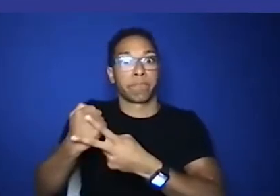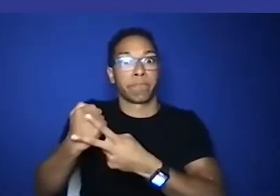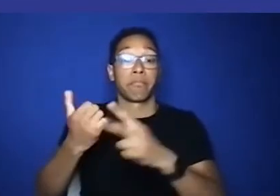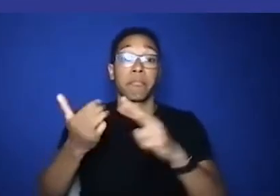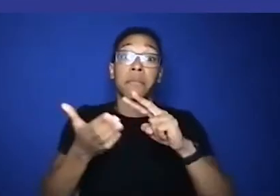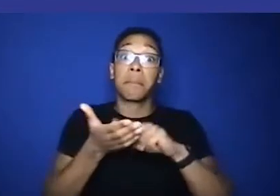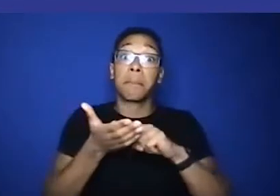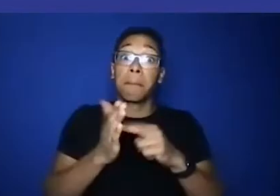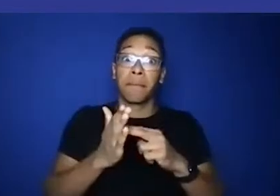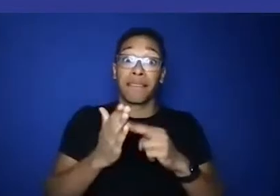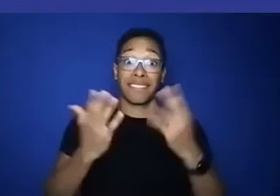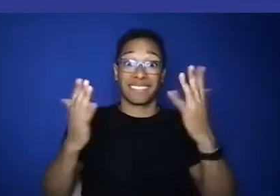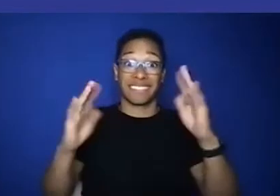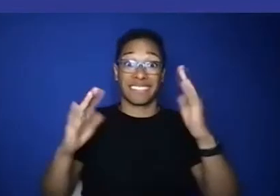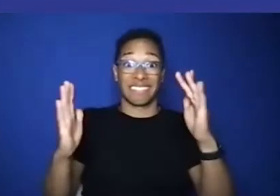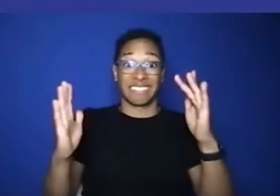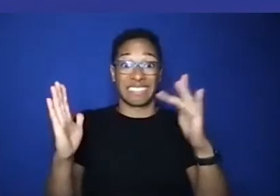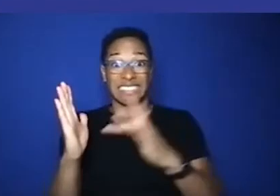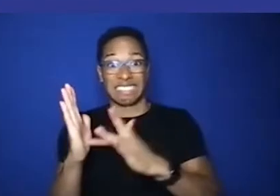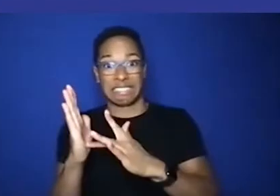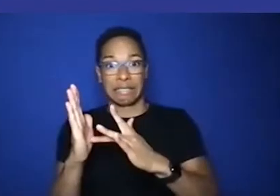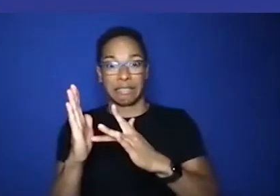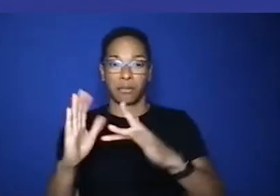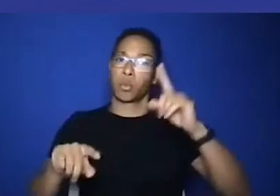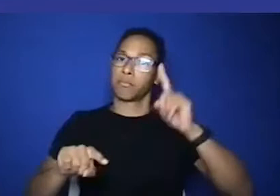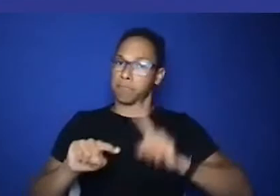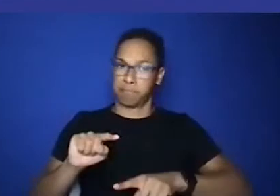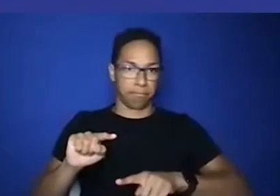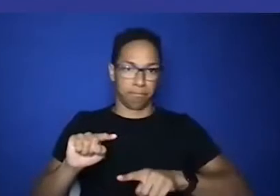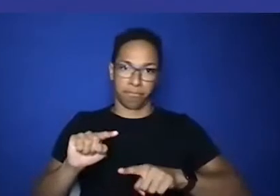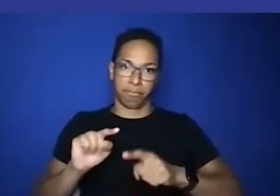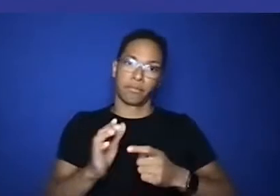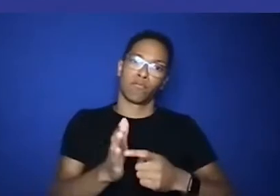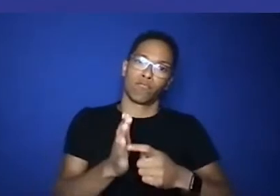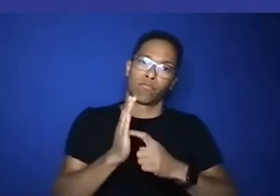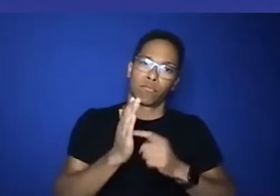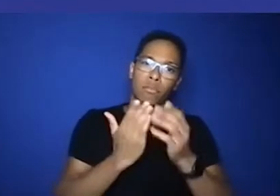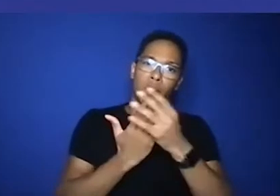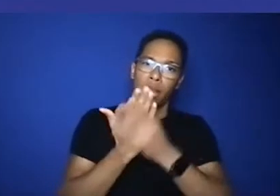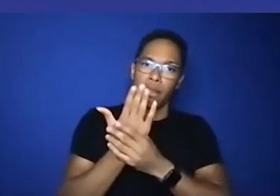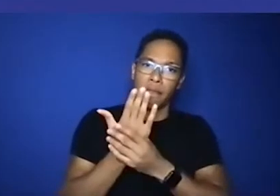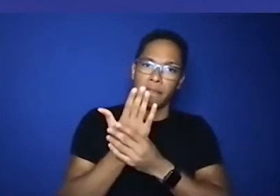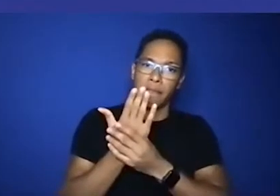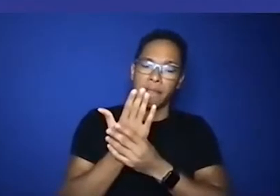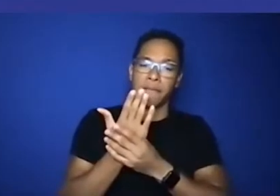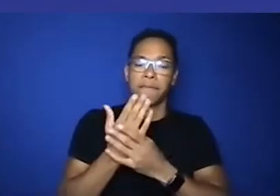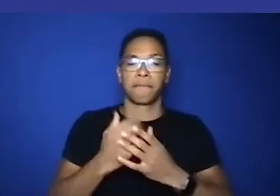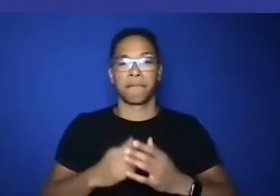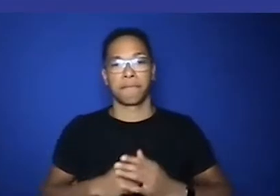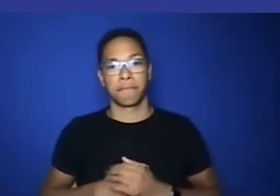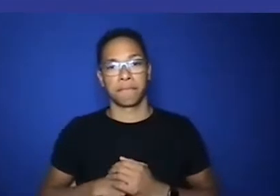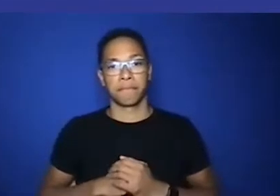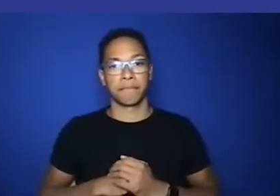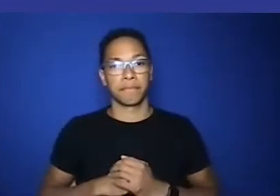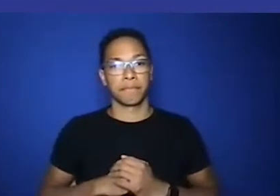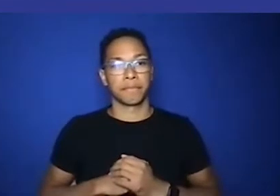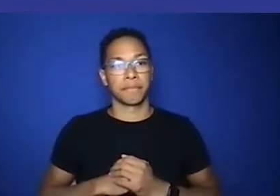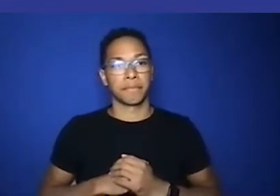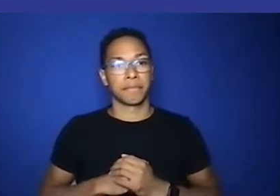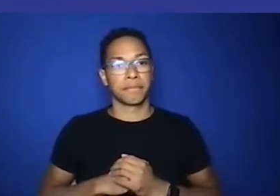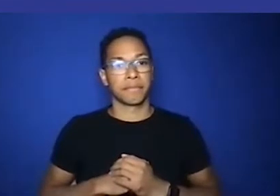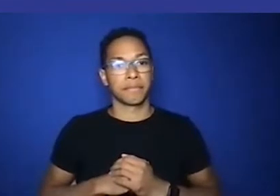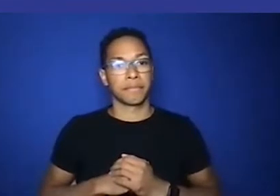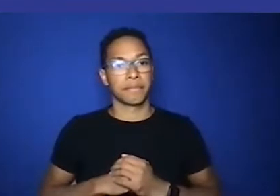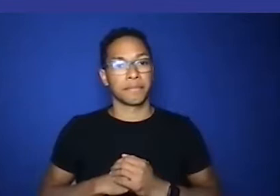with our hands. We had to kind of wear gloves as a kind of intermediary part of engaging with the collections.